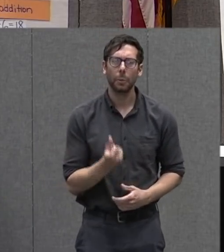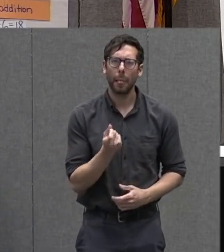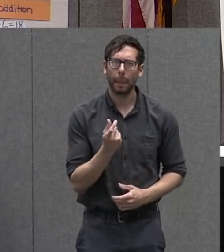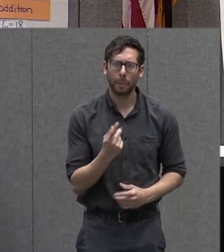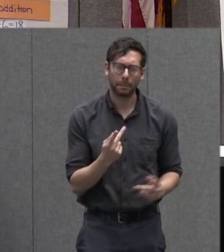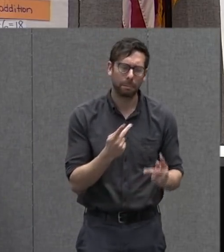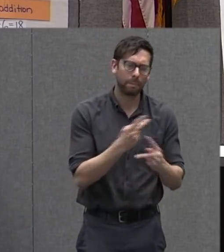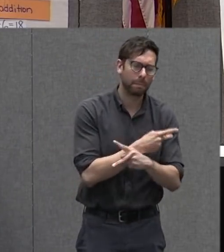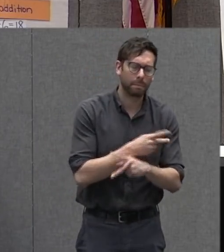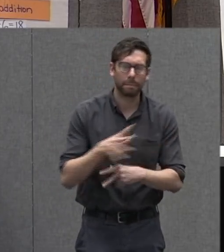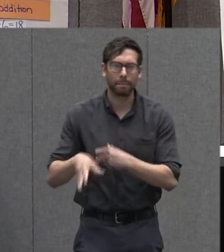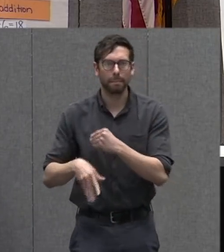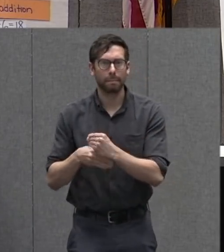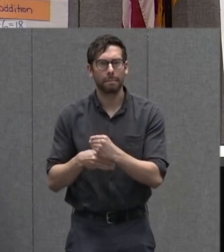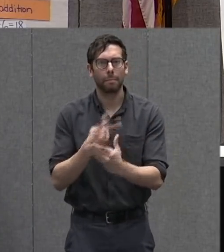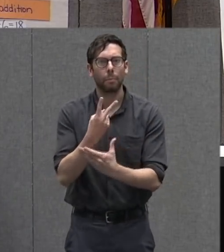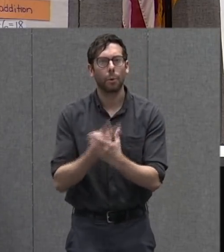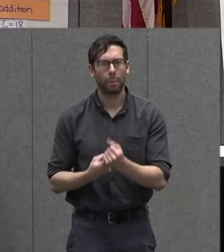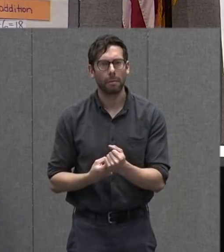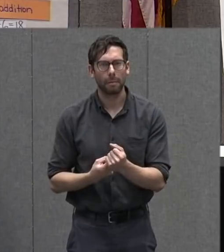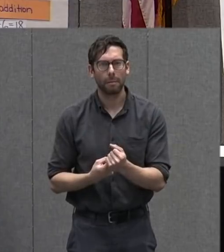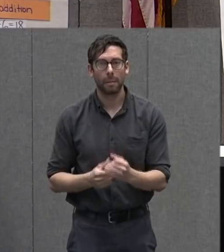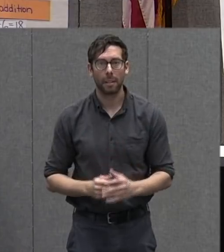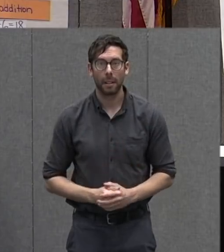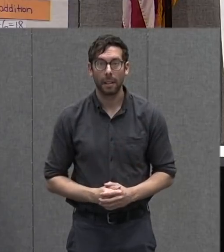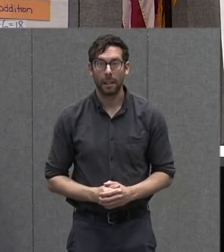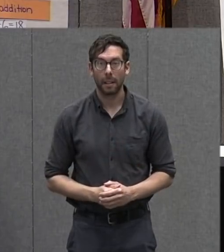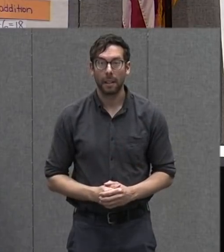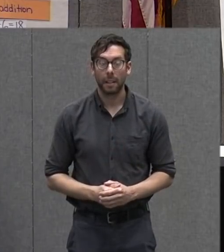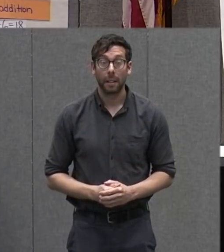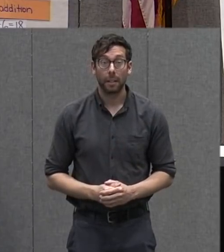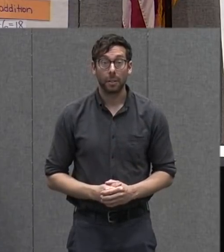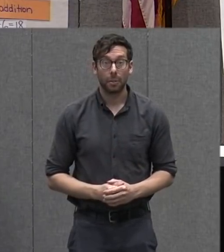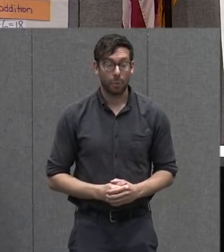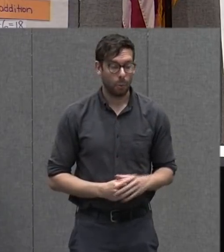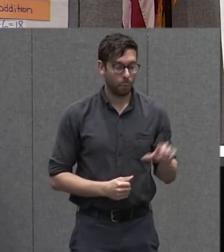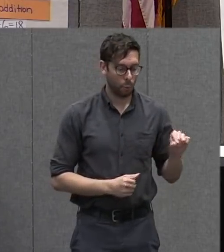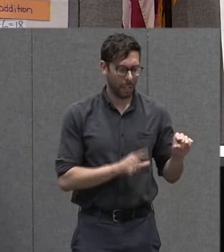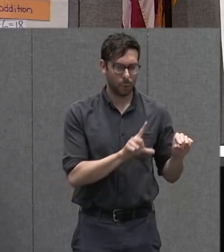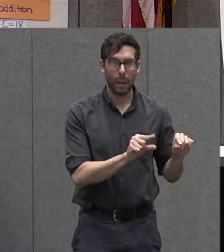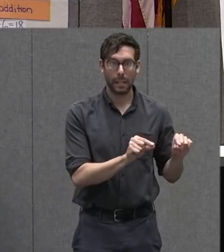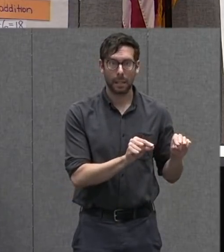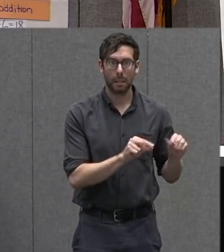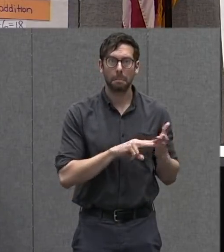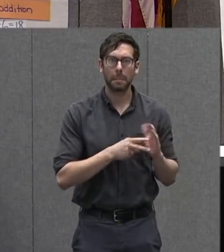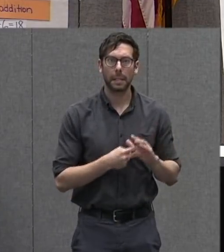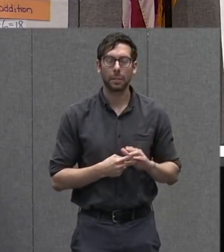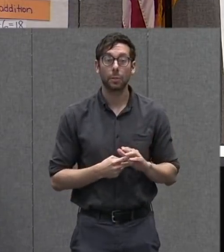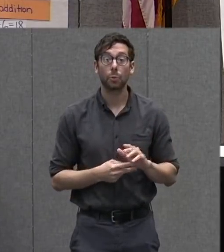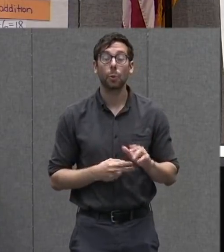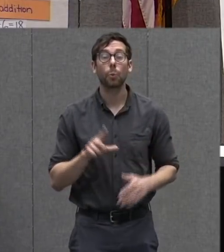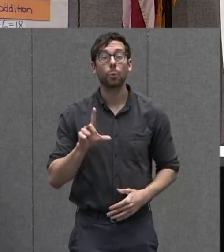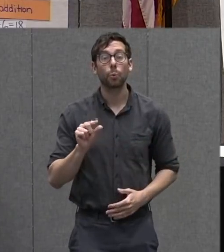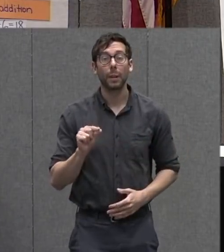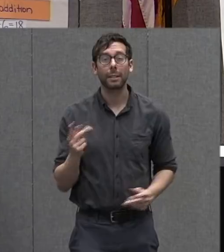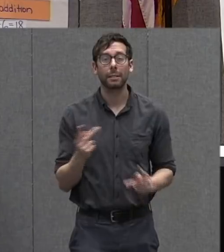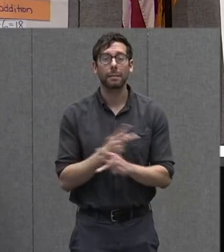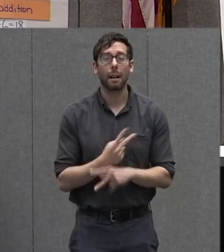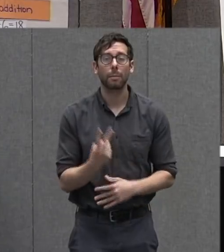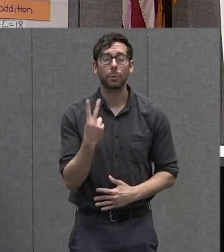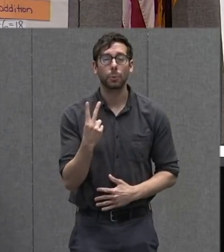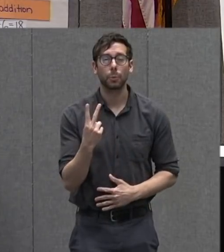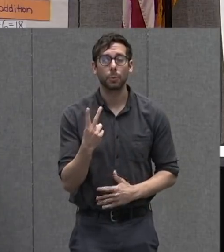addition. So we have here 2 20s, 20 times 2, which gives us 40, plus our extra